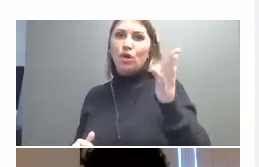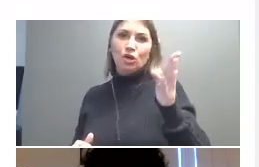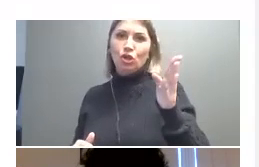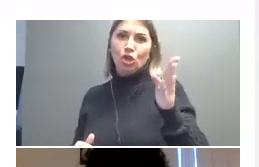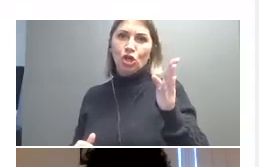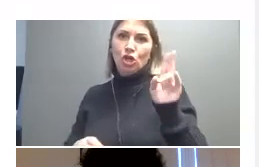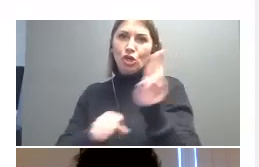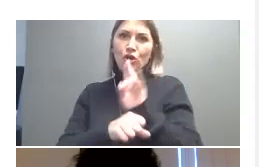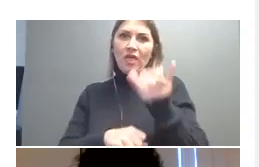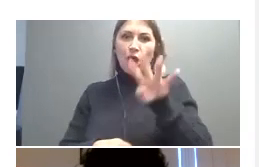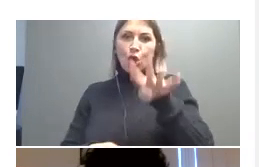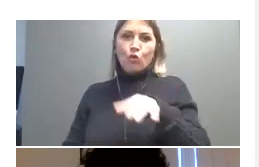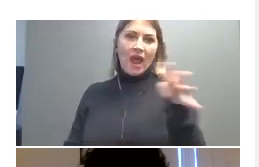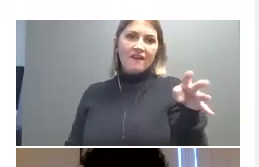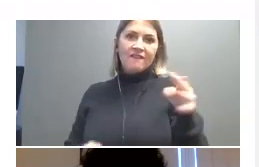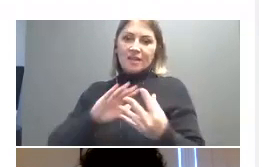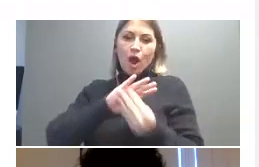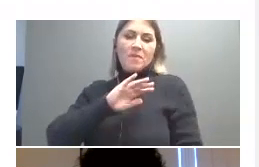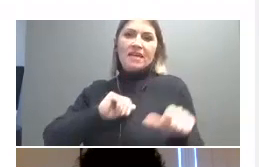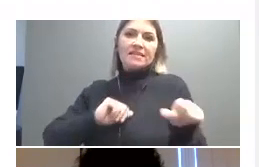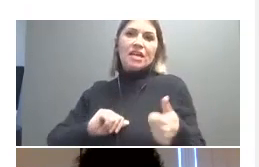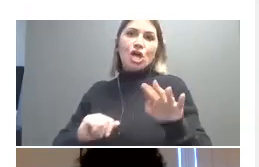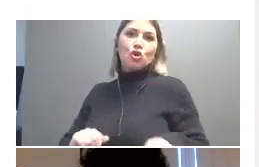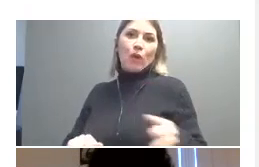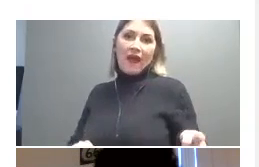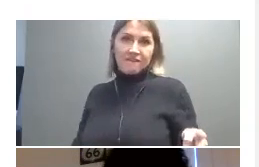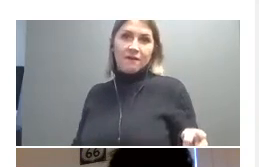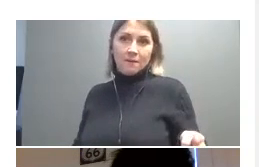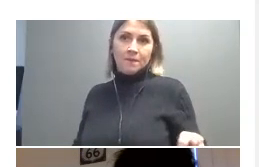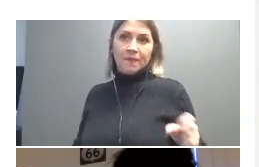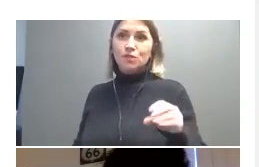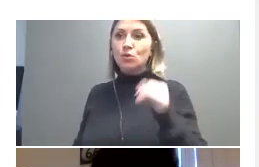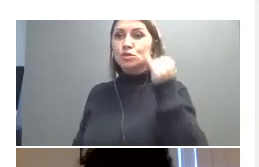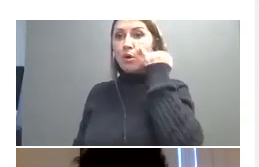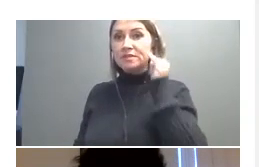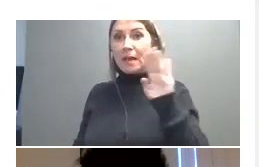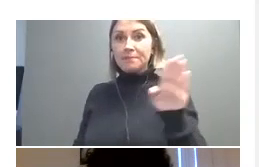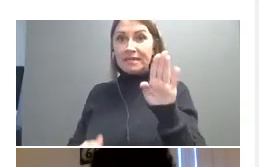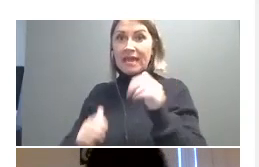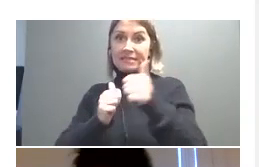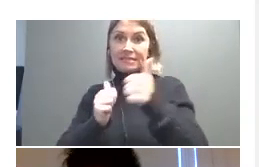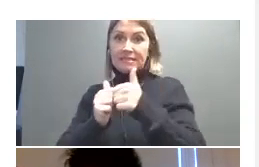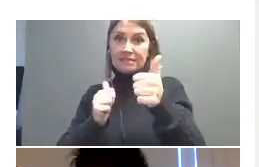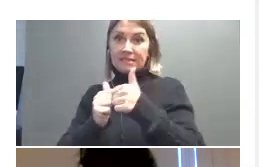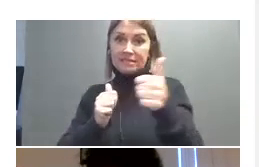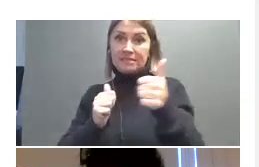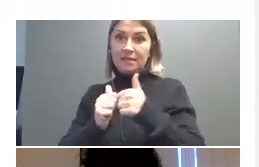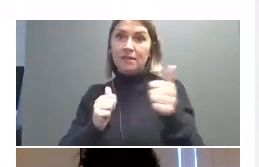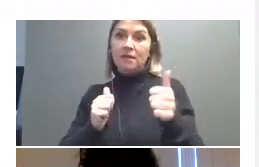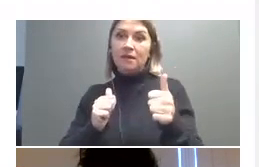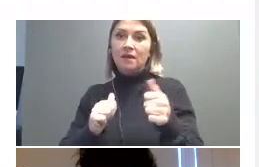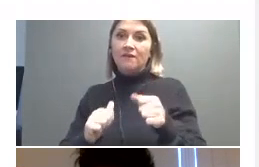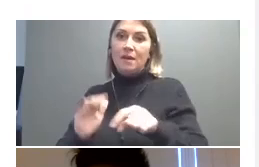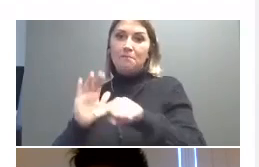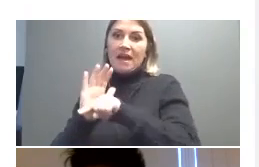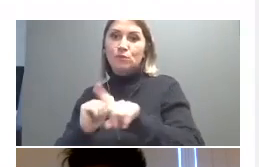graph as another graph, and let's say that B has a distance of, as you said, -1.